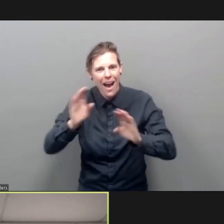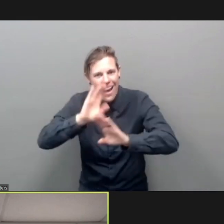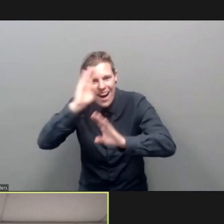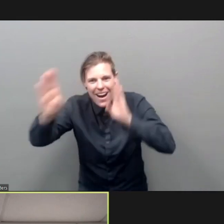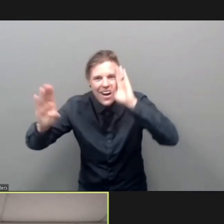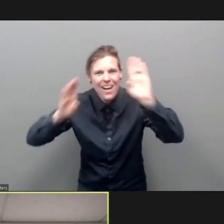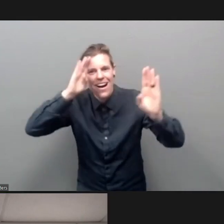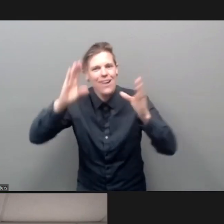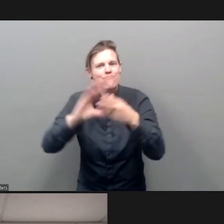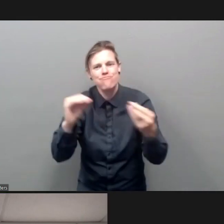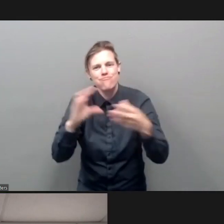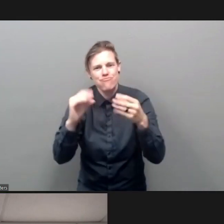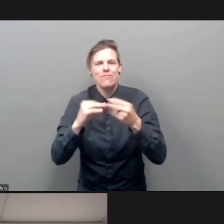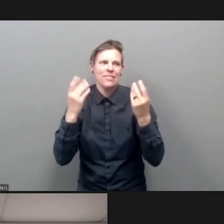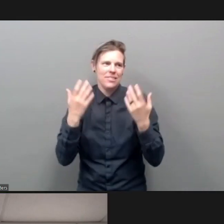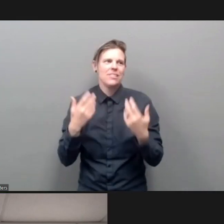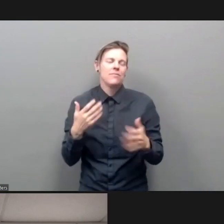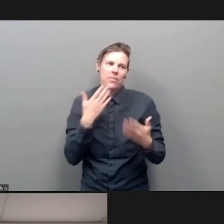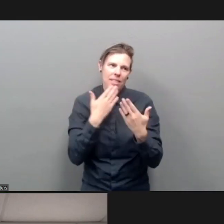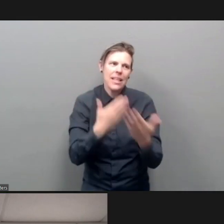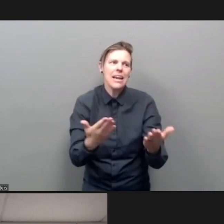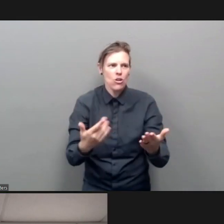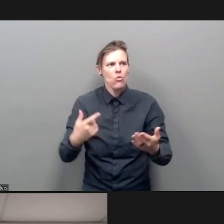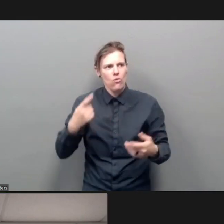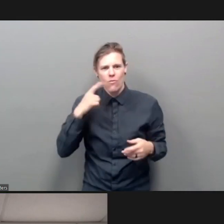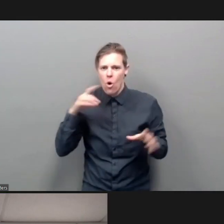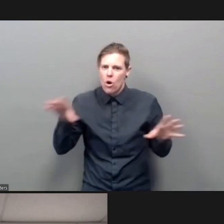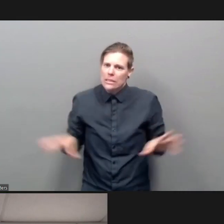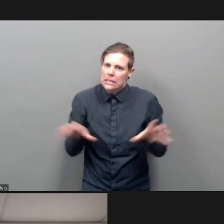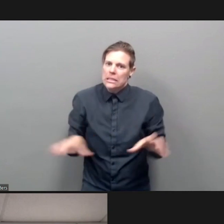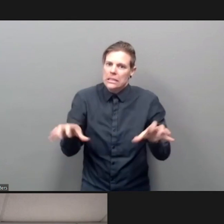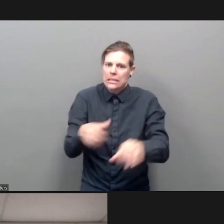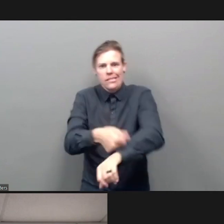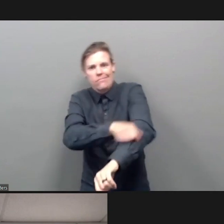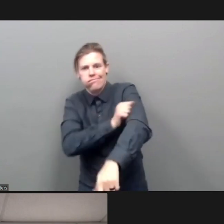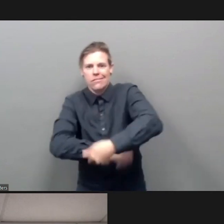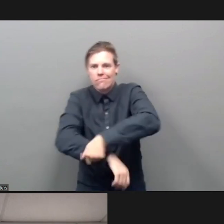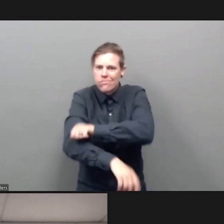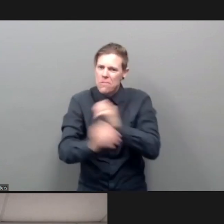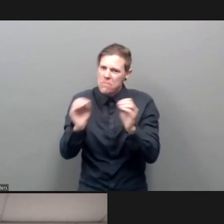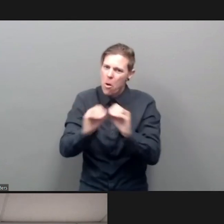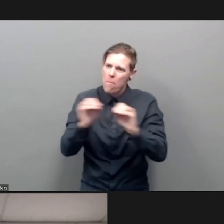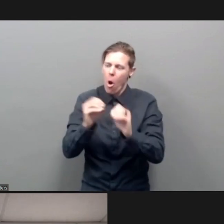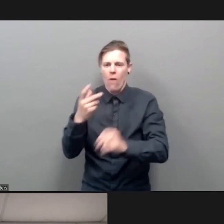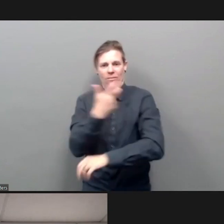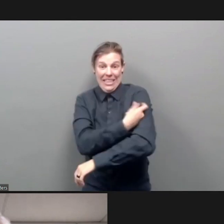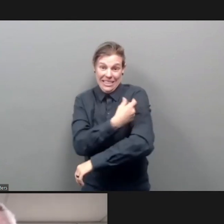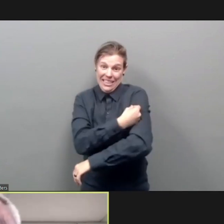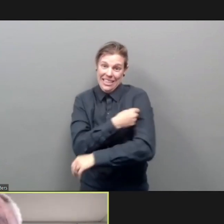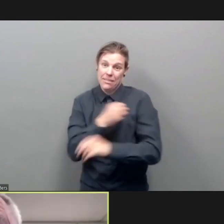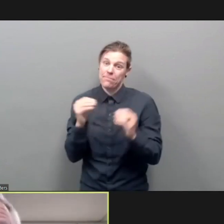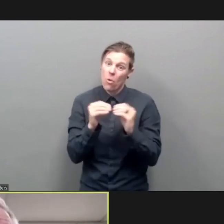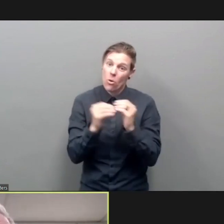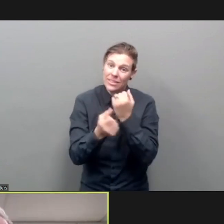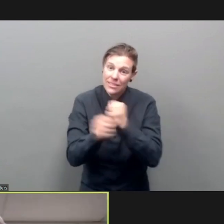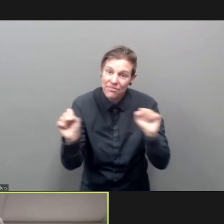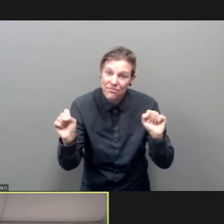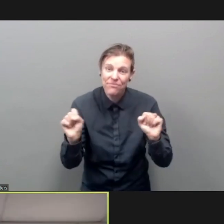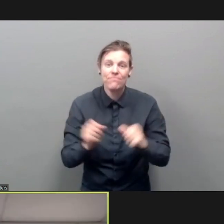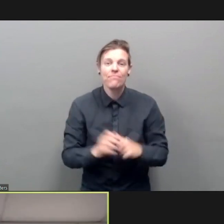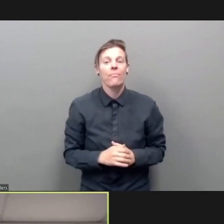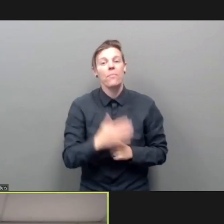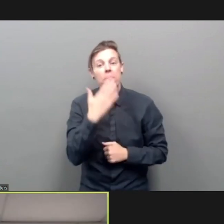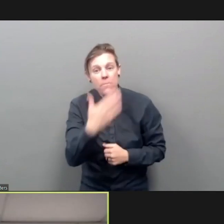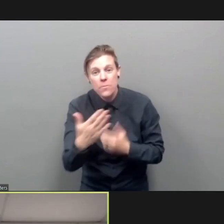fully vaccinated in the state of New Mexico. Be safe, everyone, and thank you all very much. Thanks very much for being